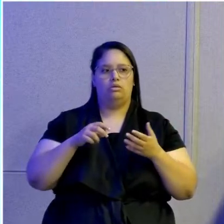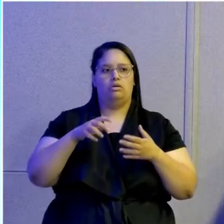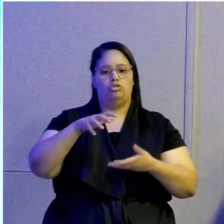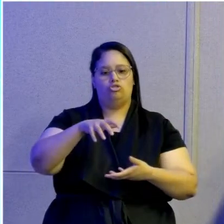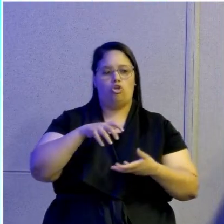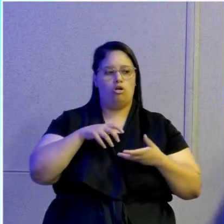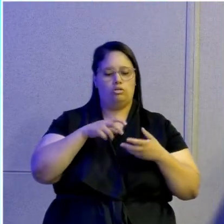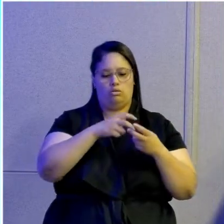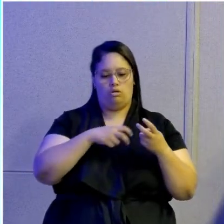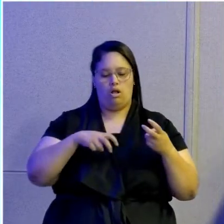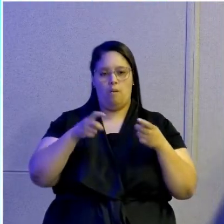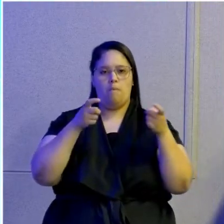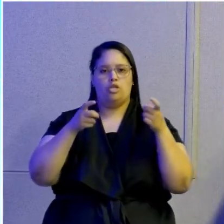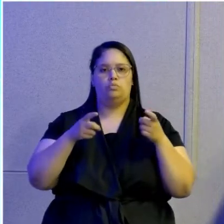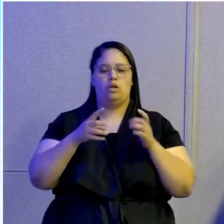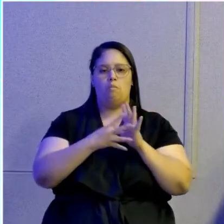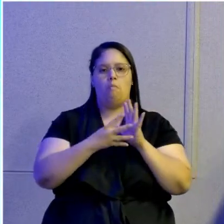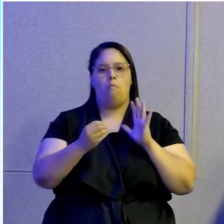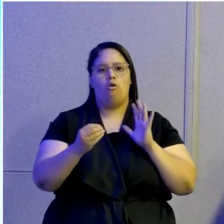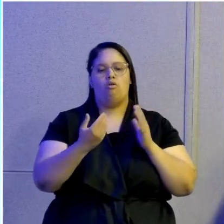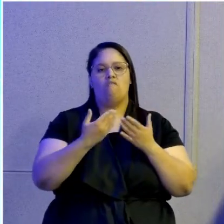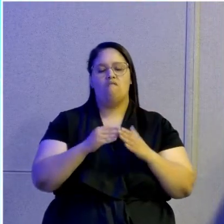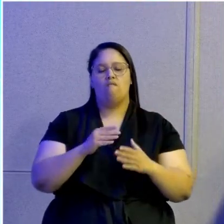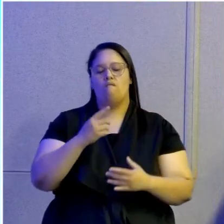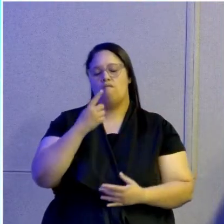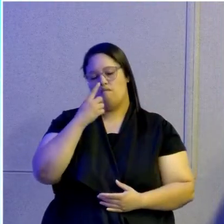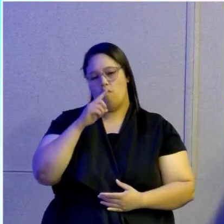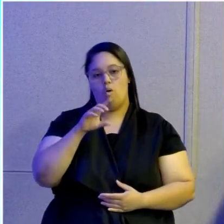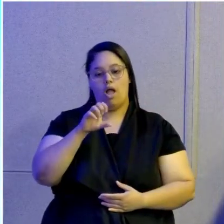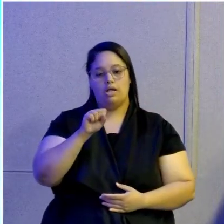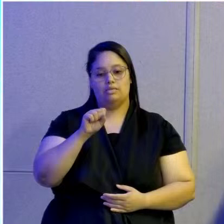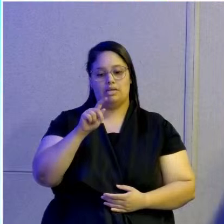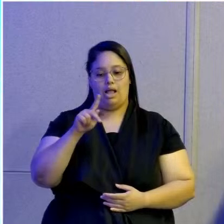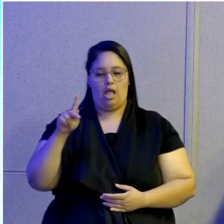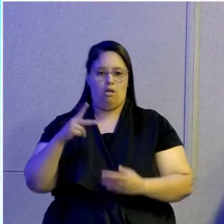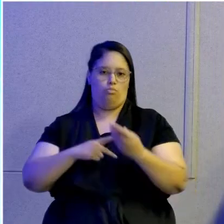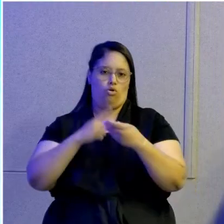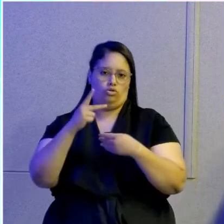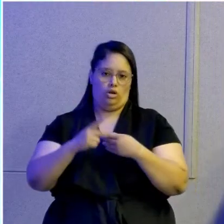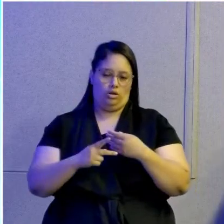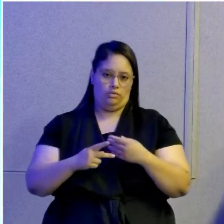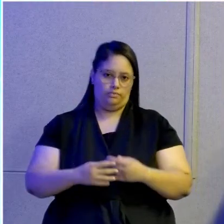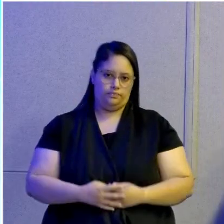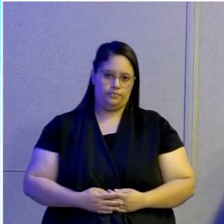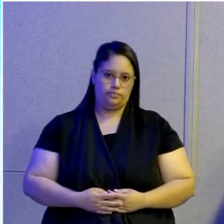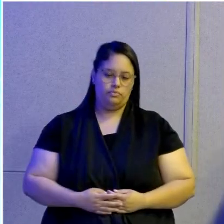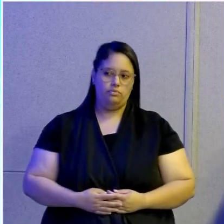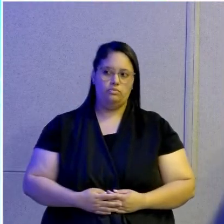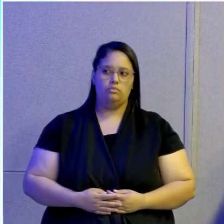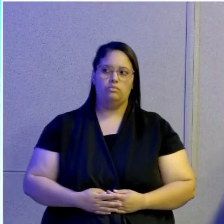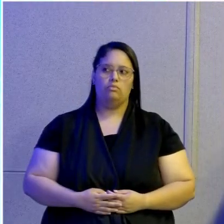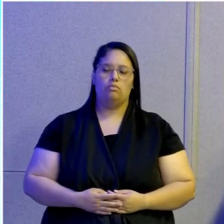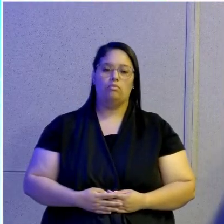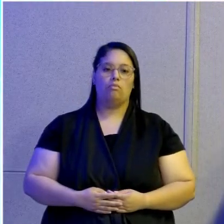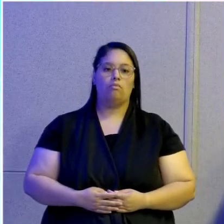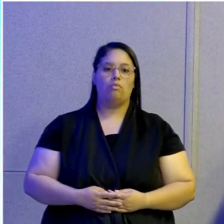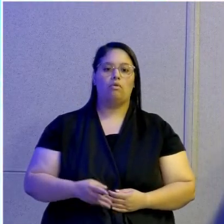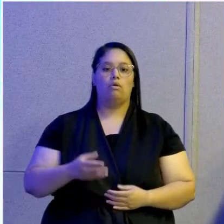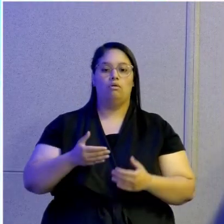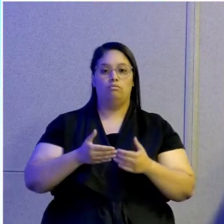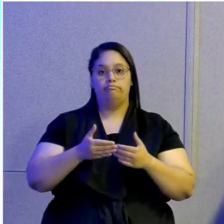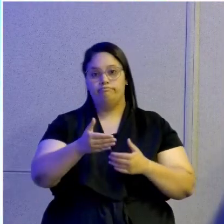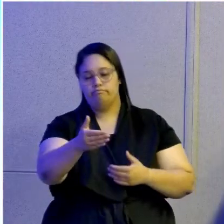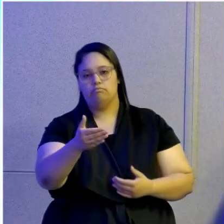and management model for the MeerGuard SKA project. Going forward, we see